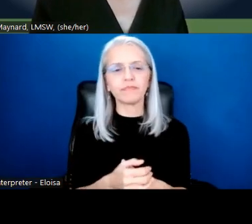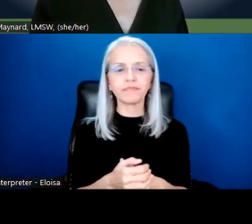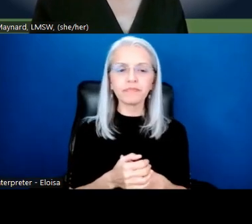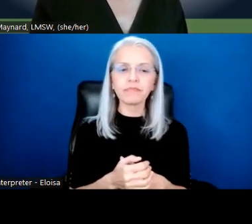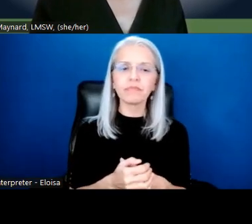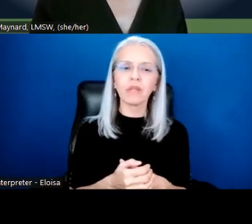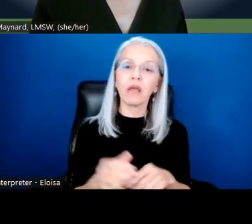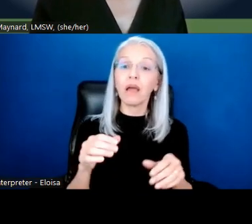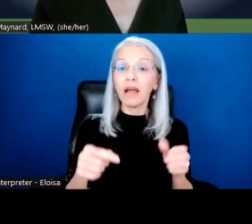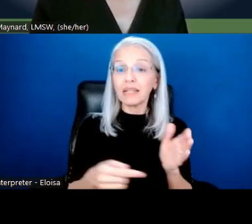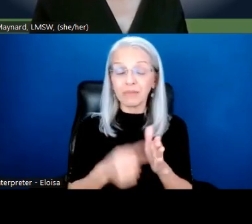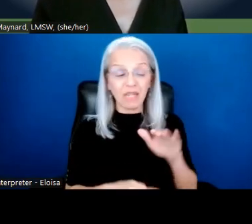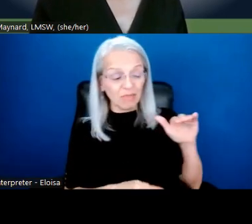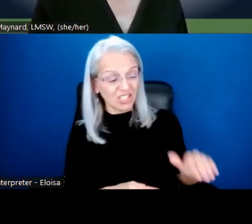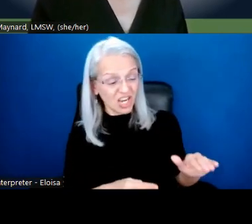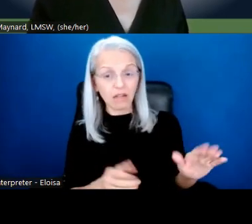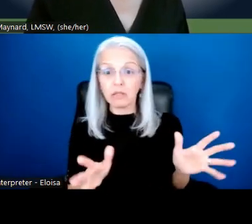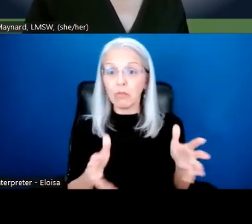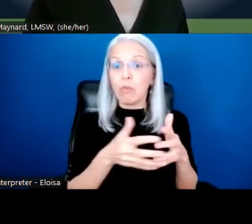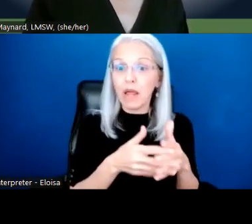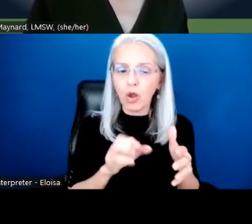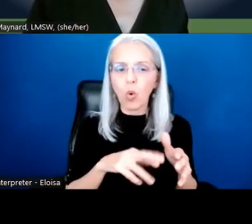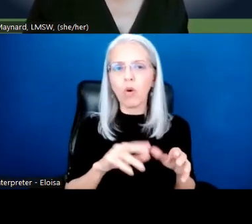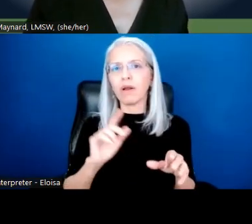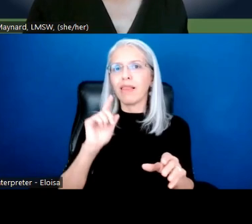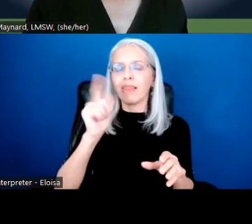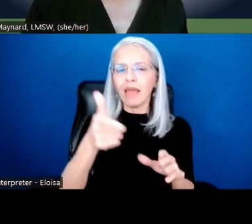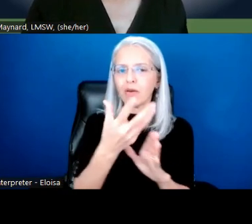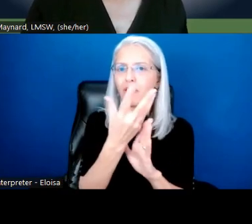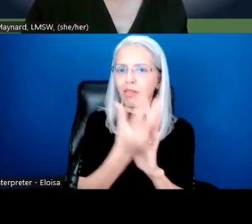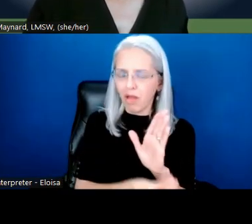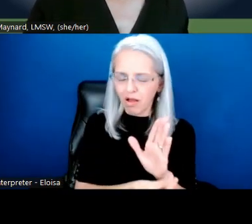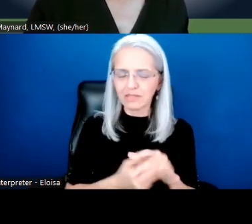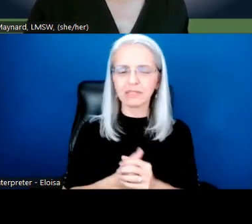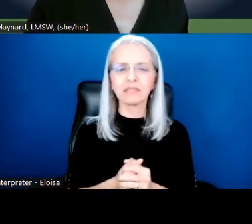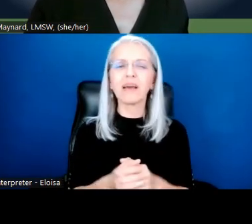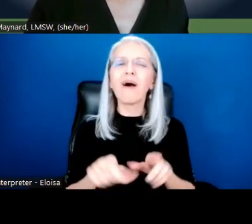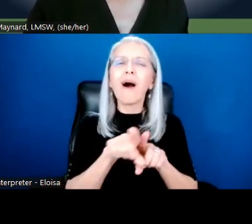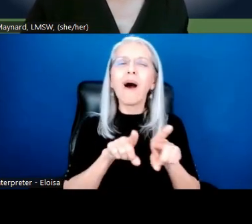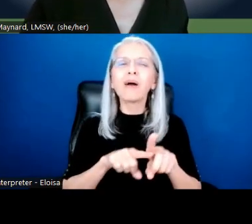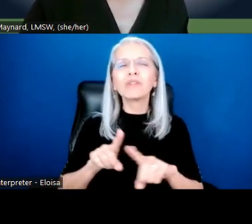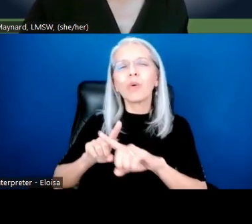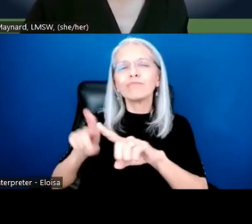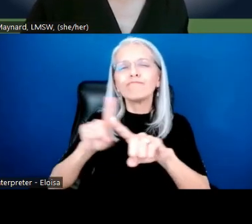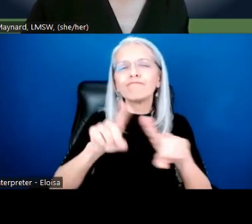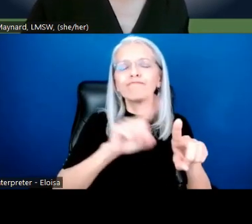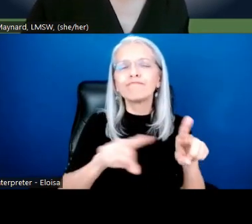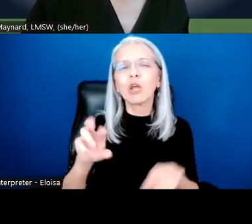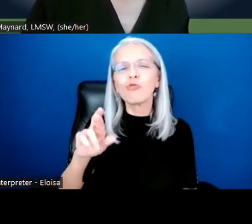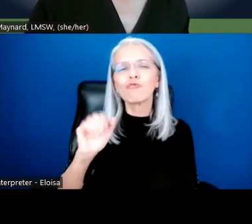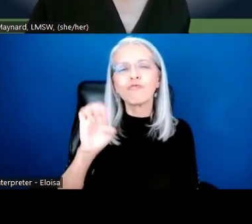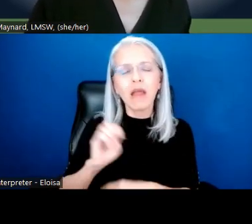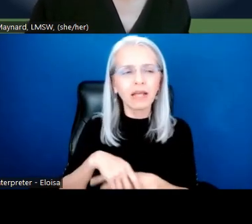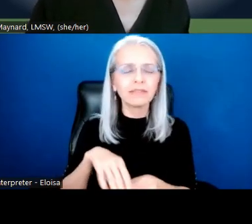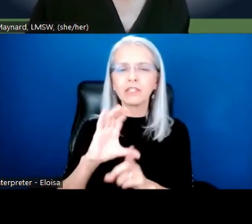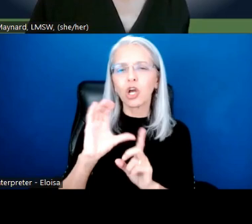and even subsequent losses. And then, of course, there's always the differences in race and culture